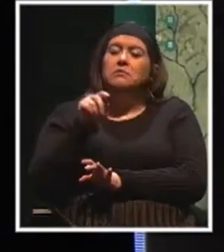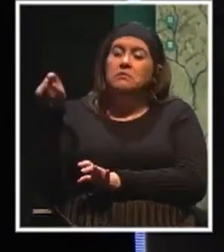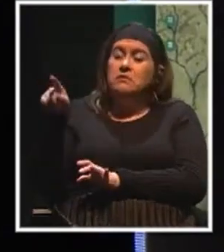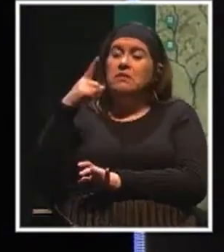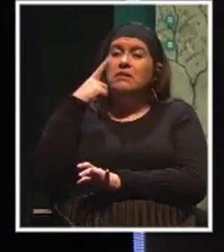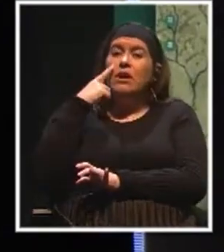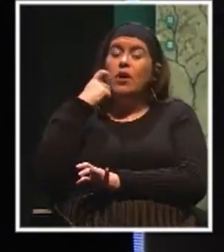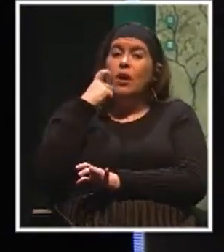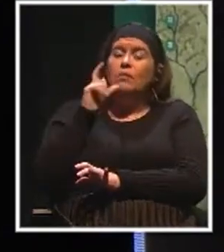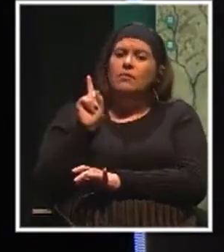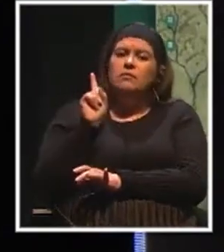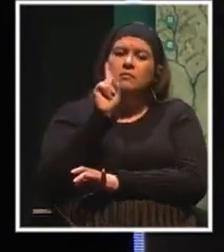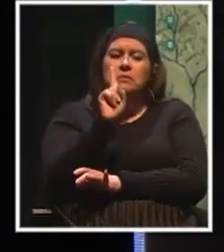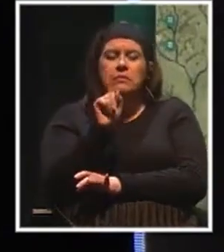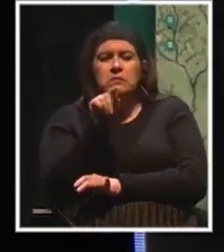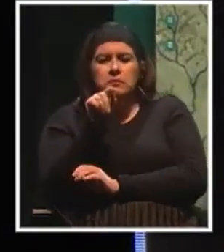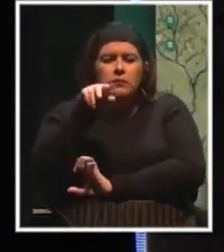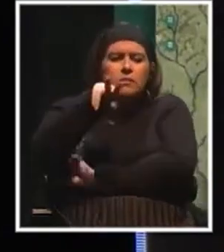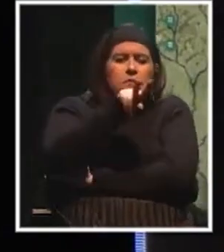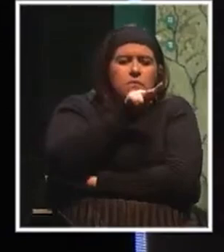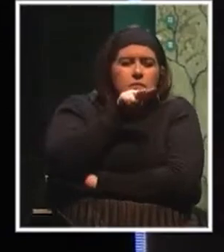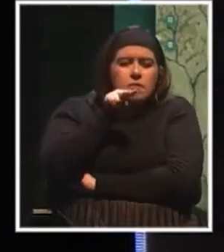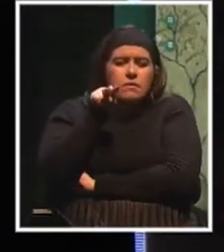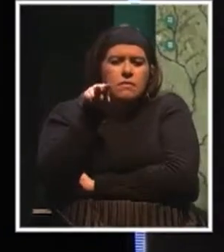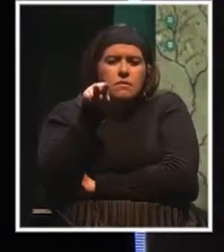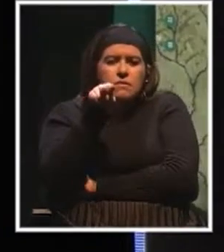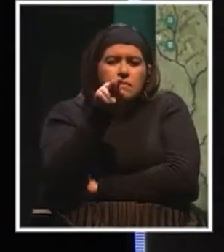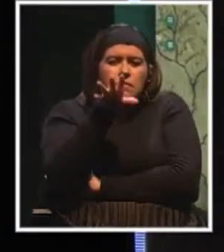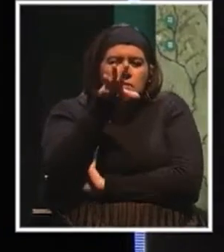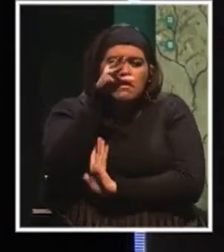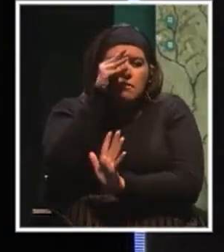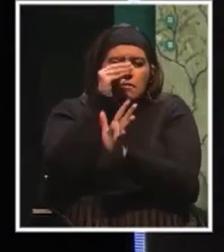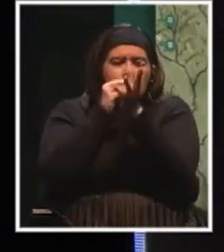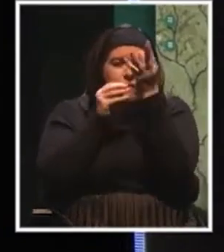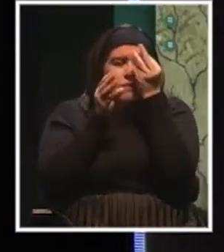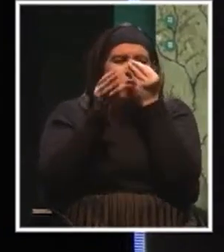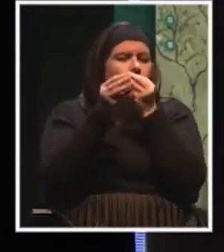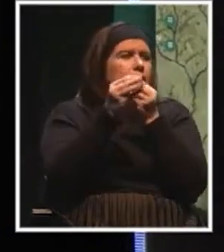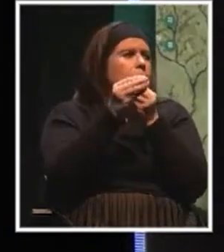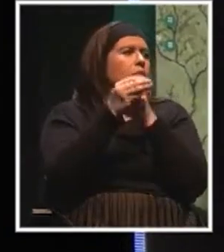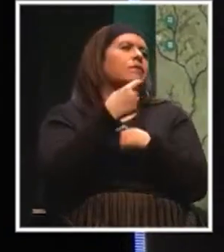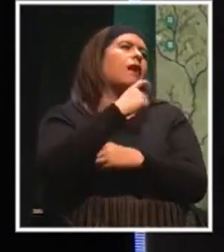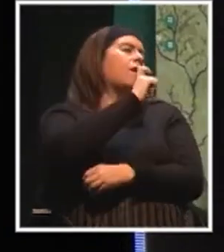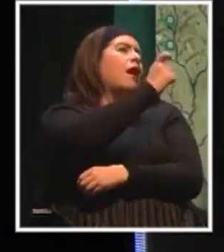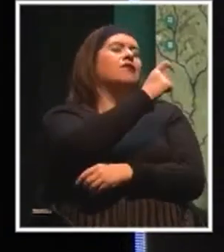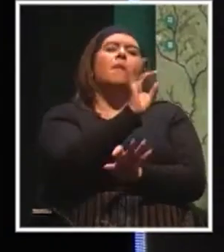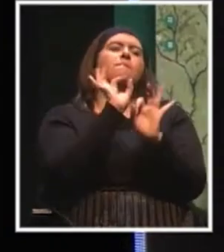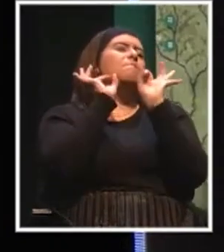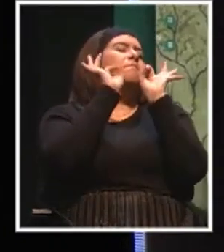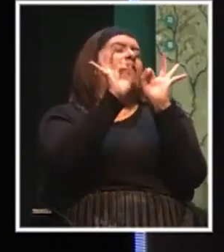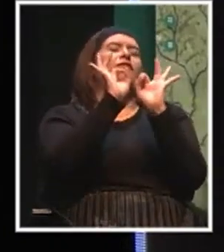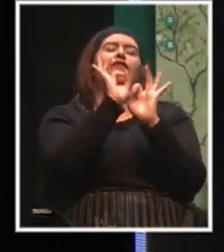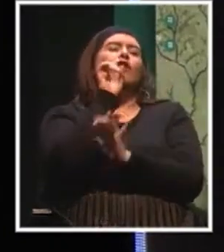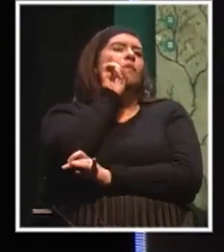of minutes taking it in. And he just turned around and he just said, thank you. This is great. We love it. I was like,